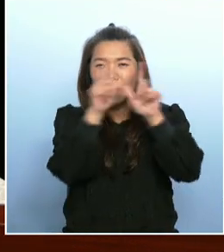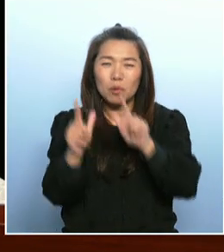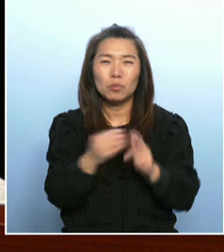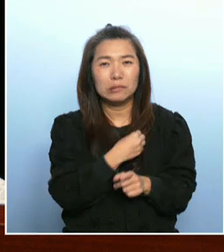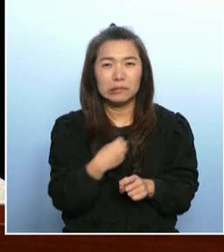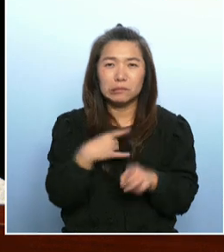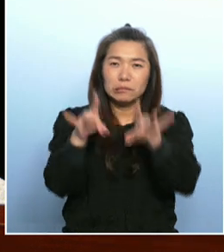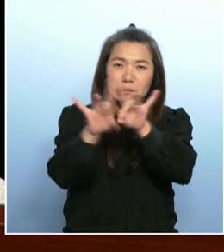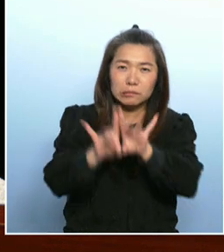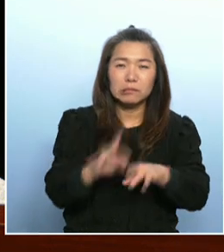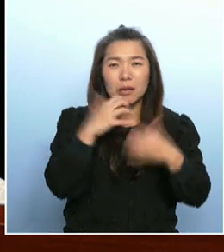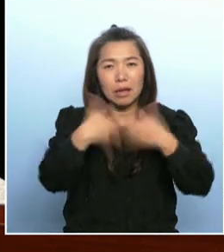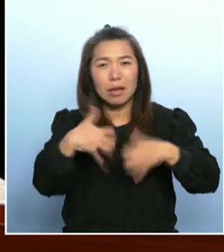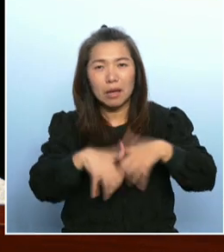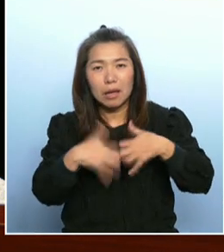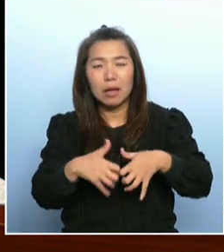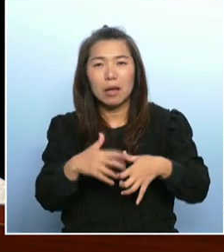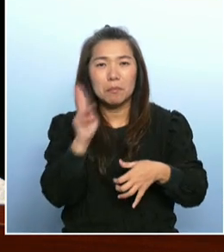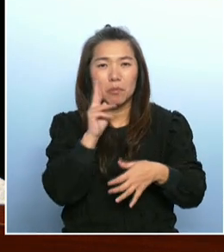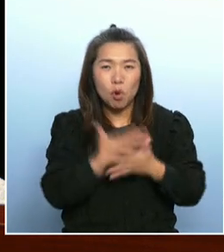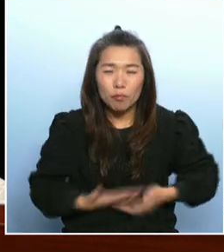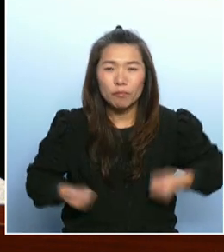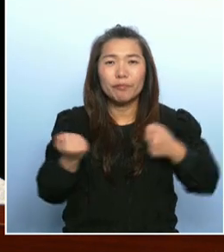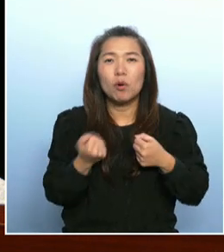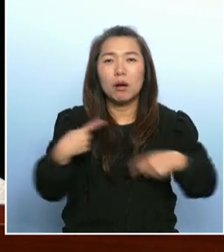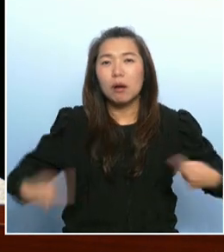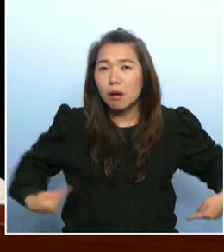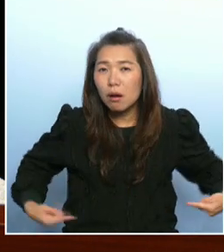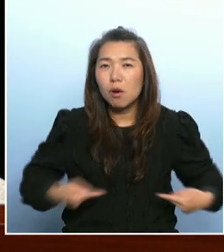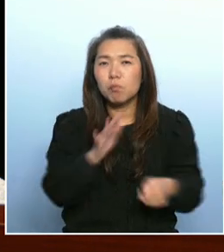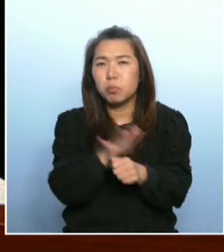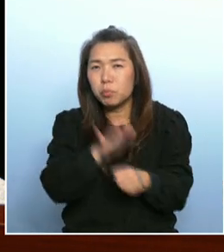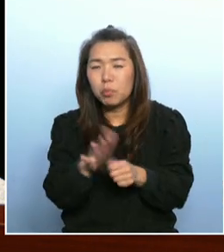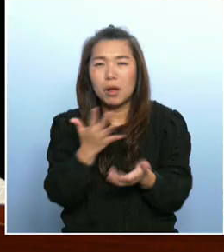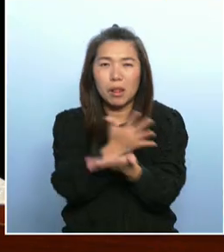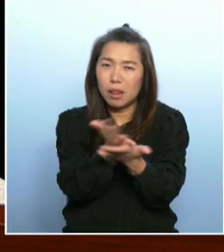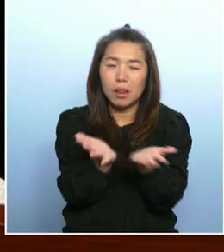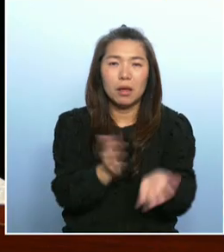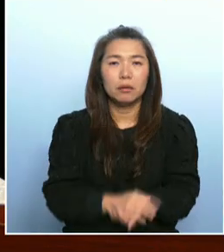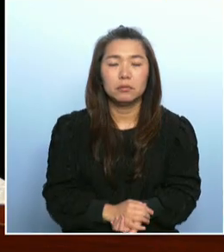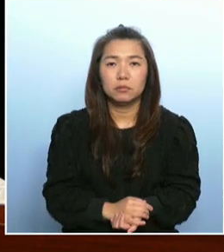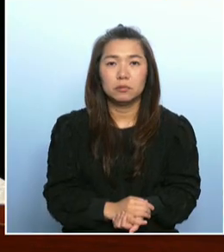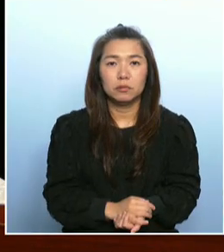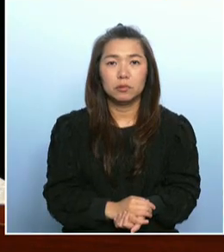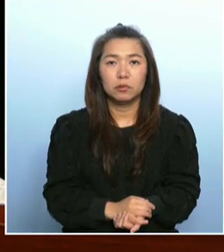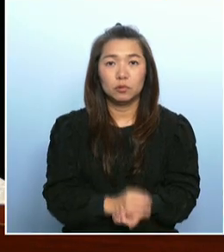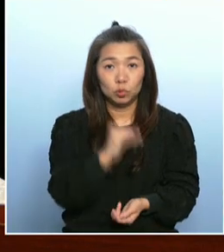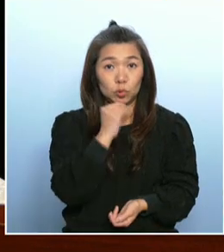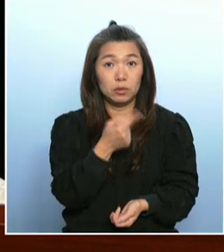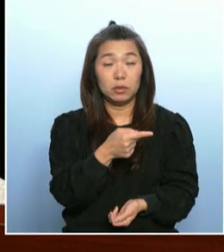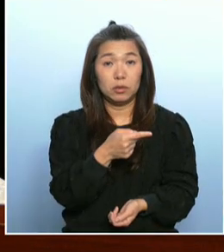progressively. They need medical equipment and consumables, rehabilitation facilities,